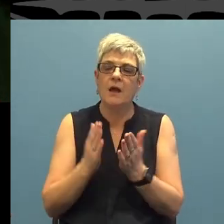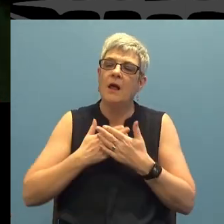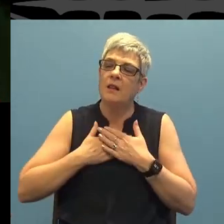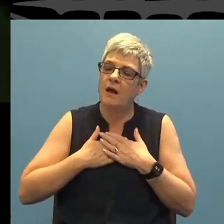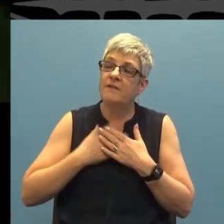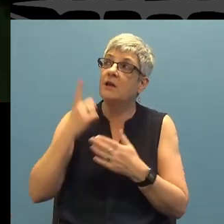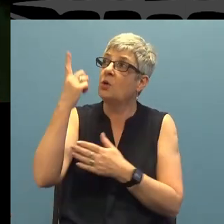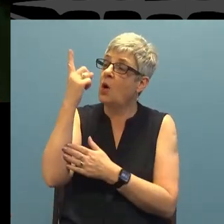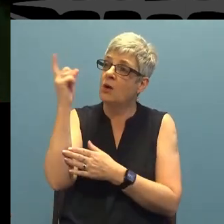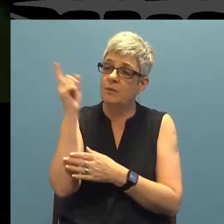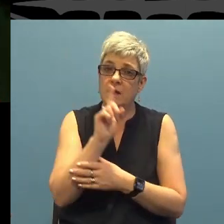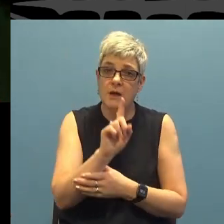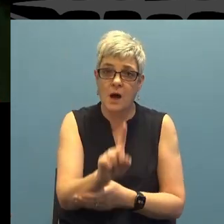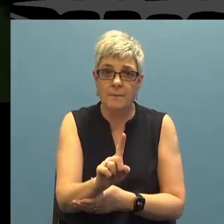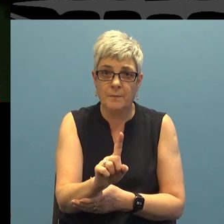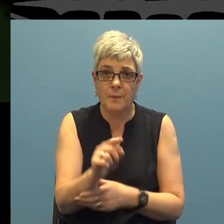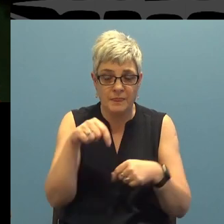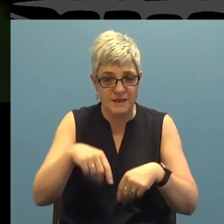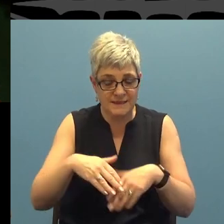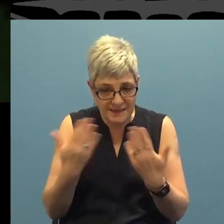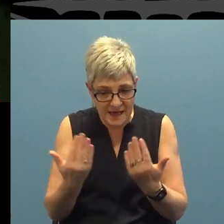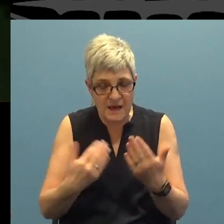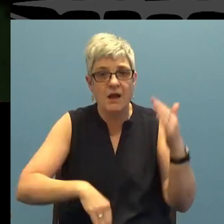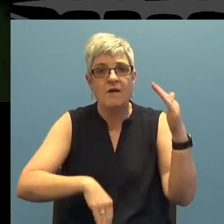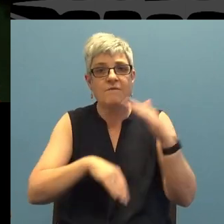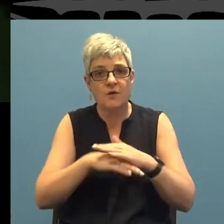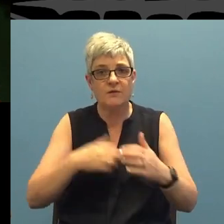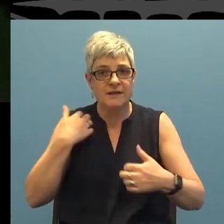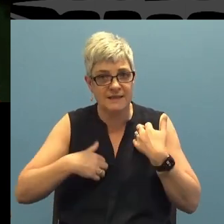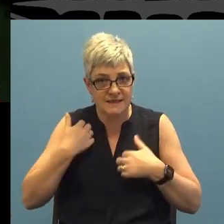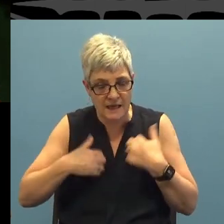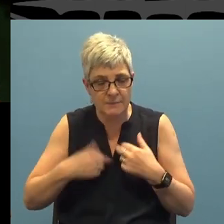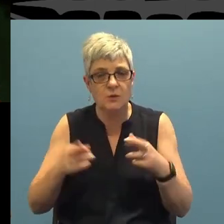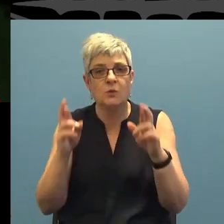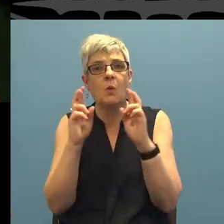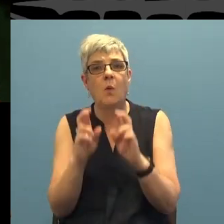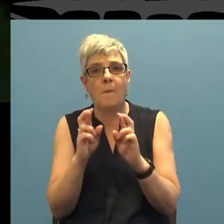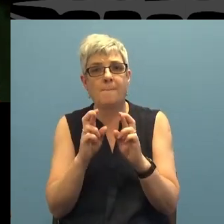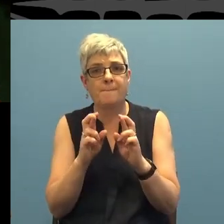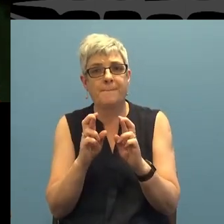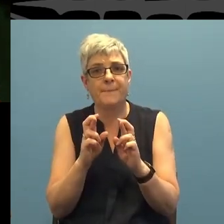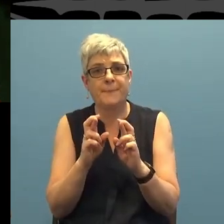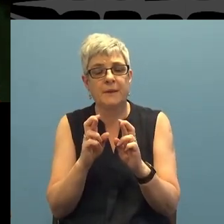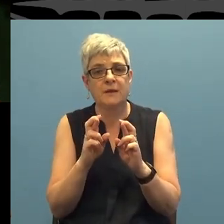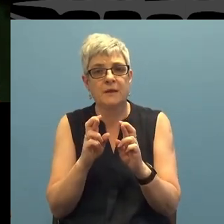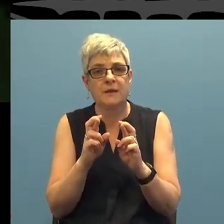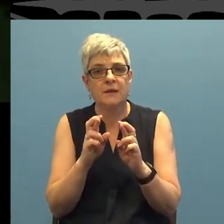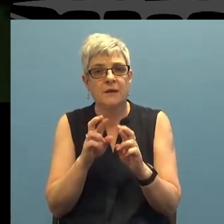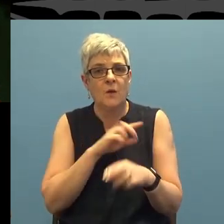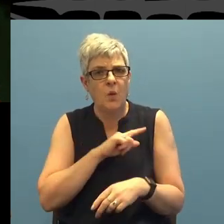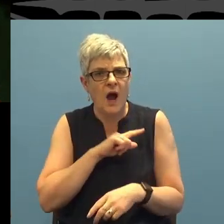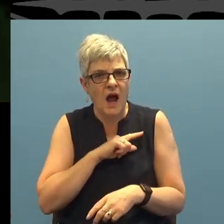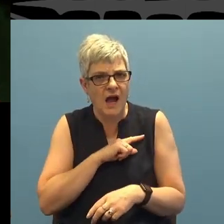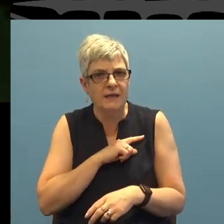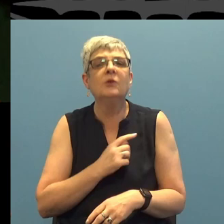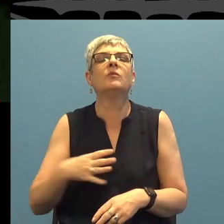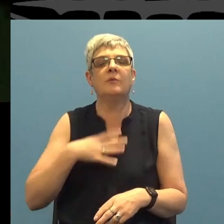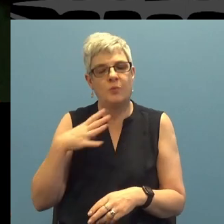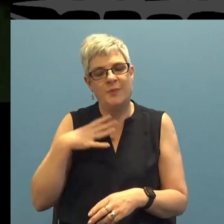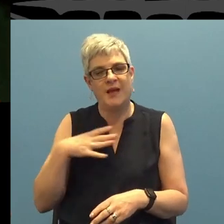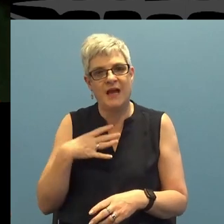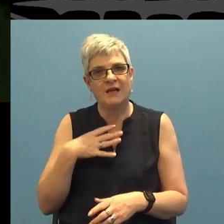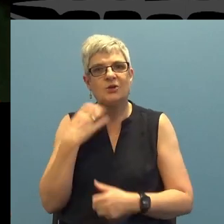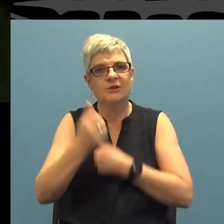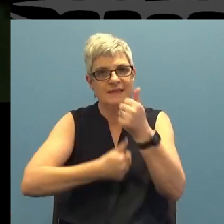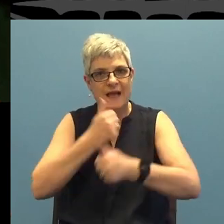Loving God, we come to you this day full of excitement and hope for what we prepare to celebrate